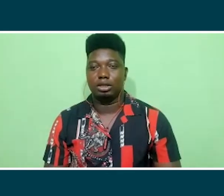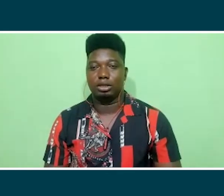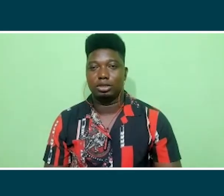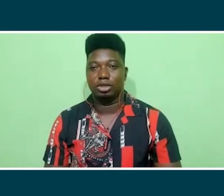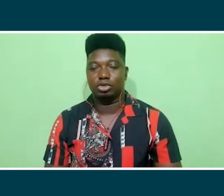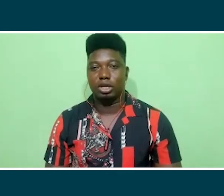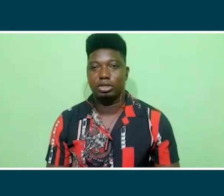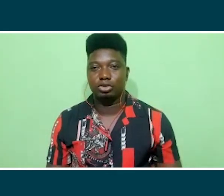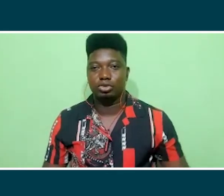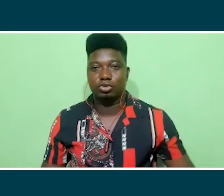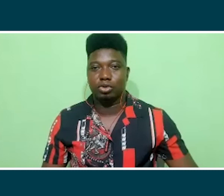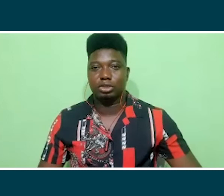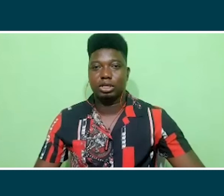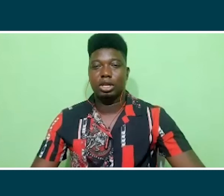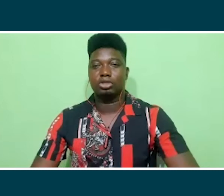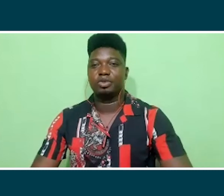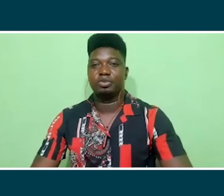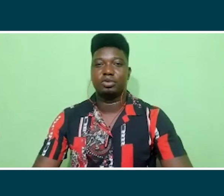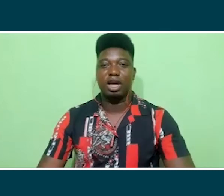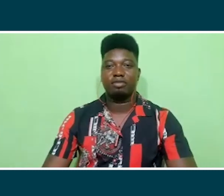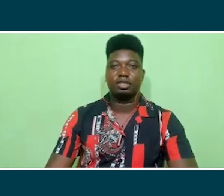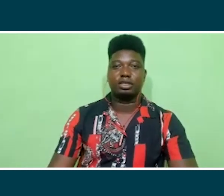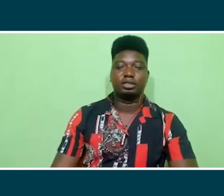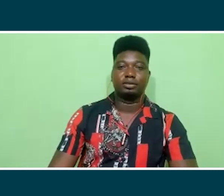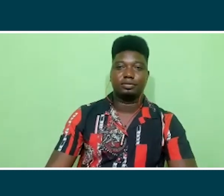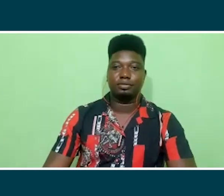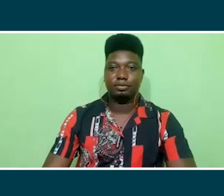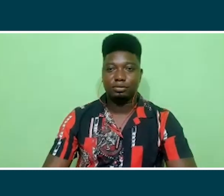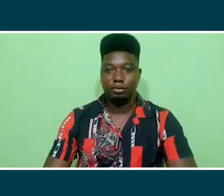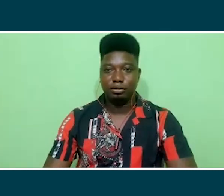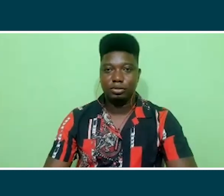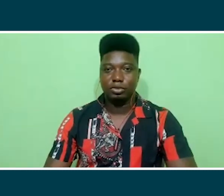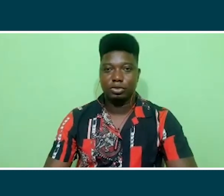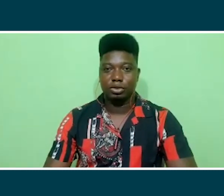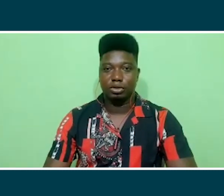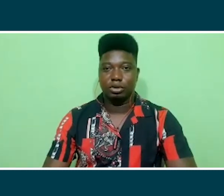And I just to add little to what a lot of people have said.